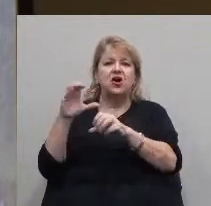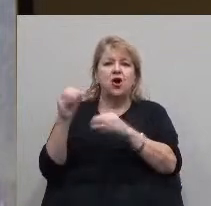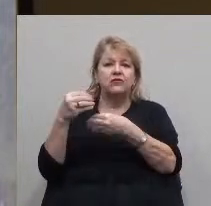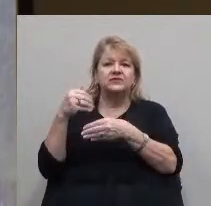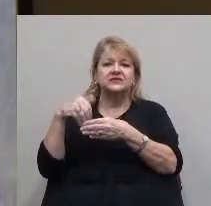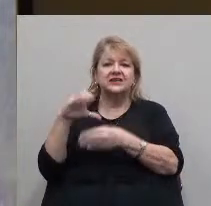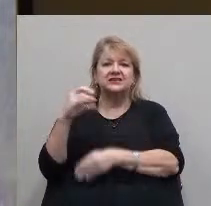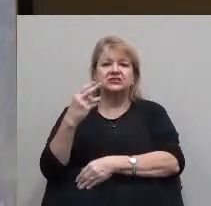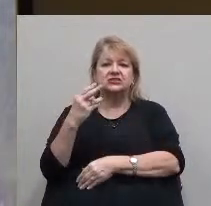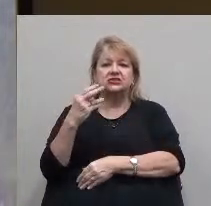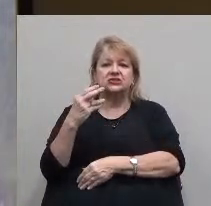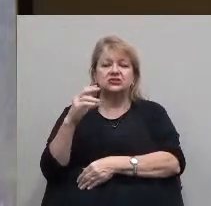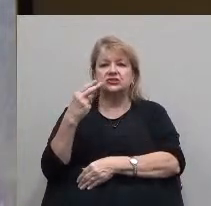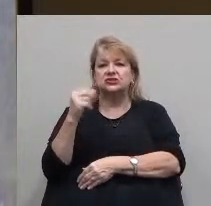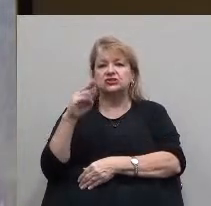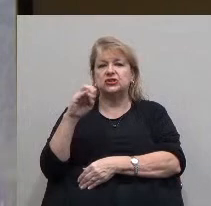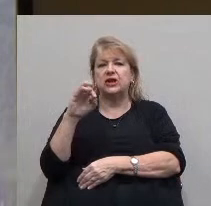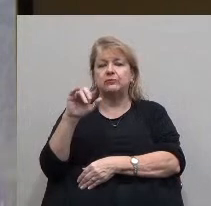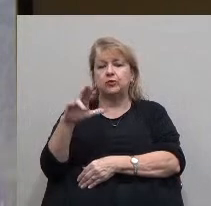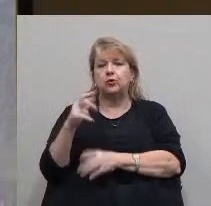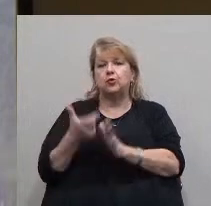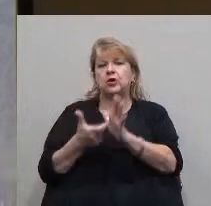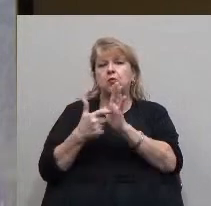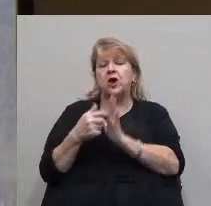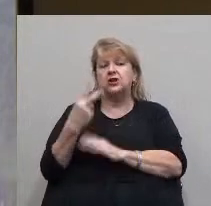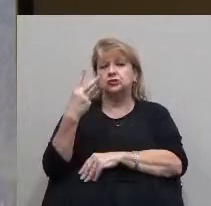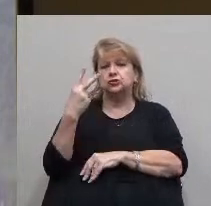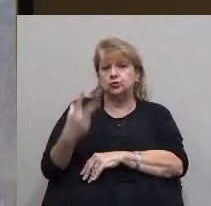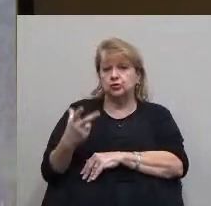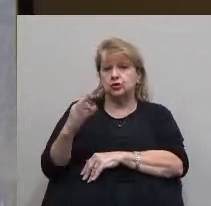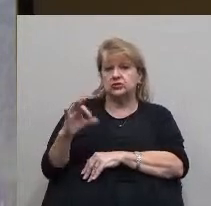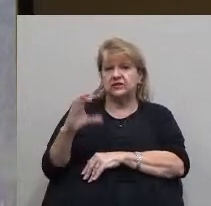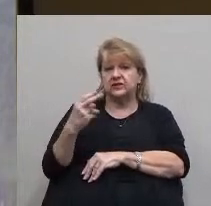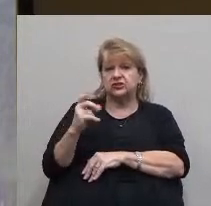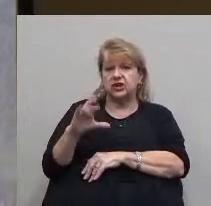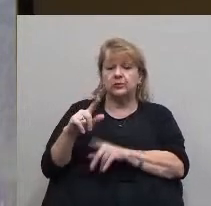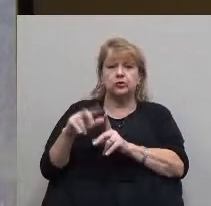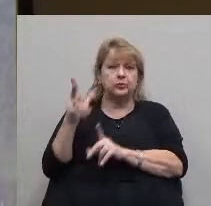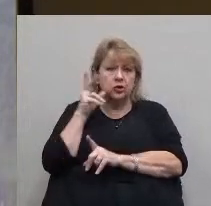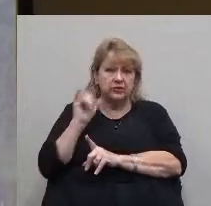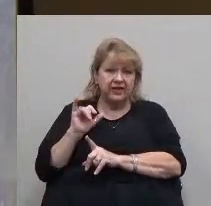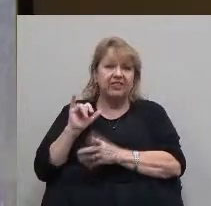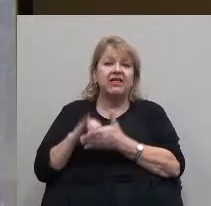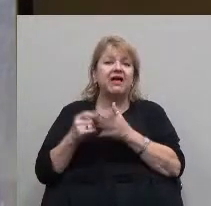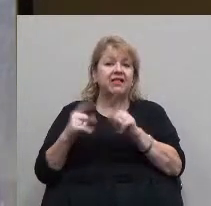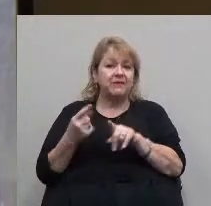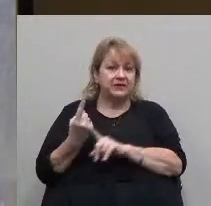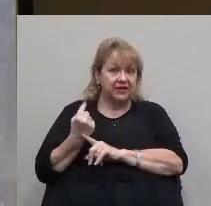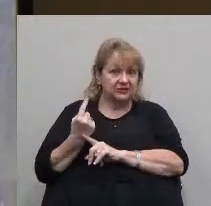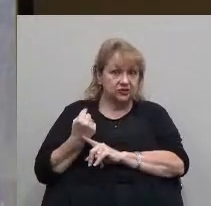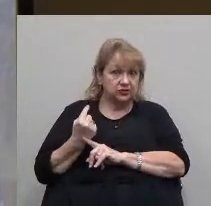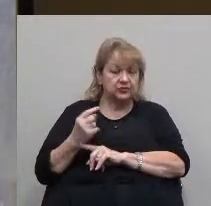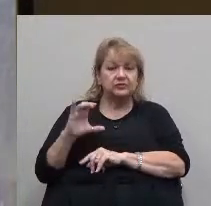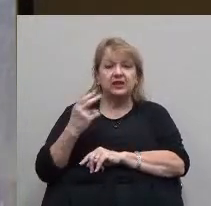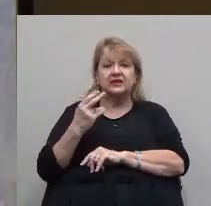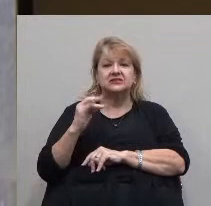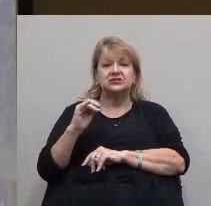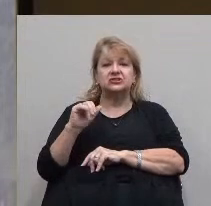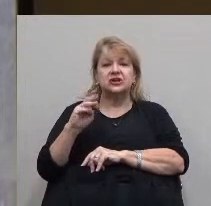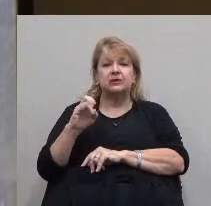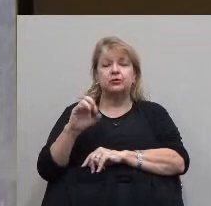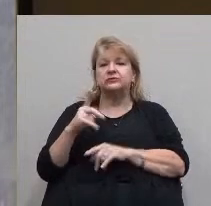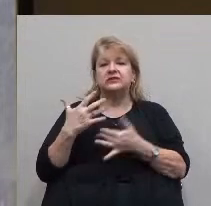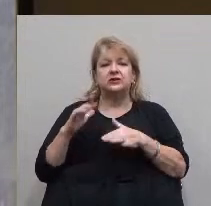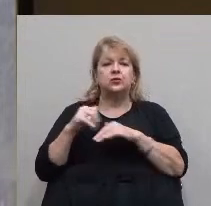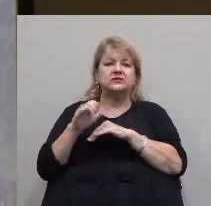will require 2/3 of that chamber to be heard. So last year that came into play. The chambers just didn't want to